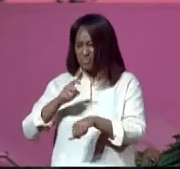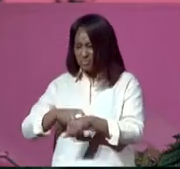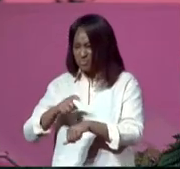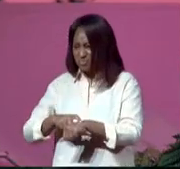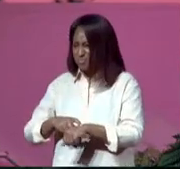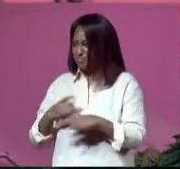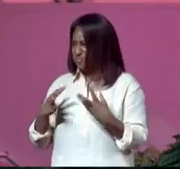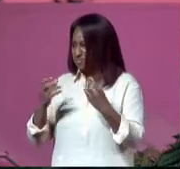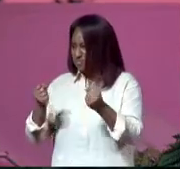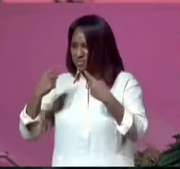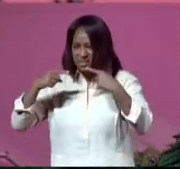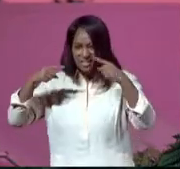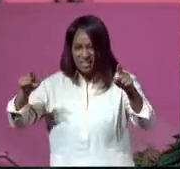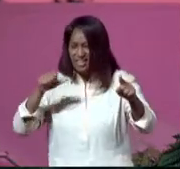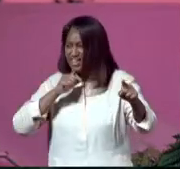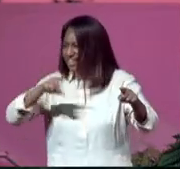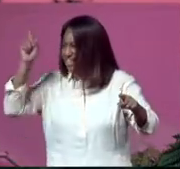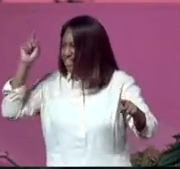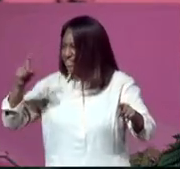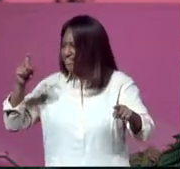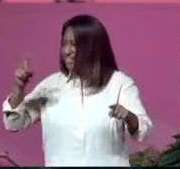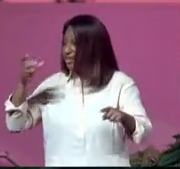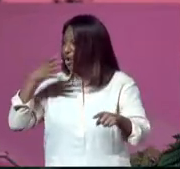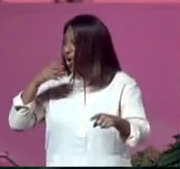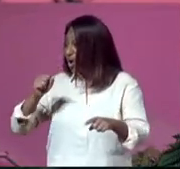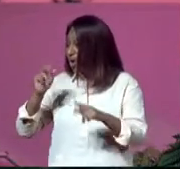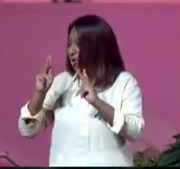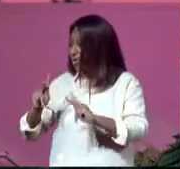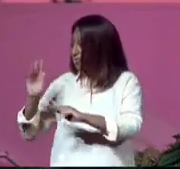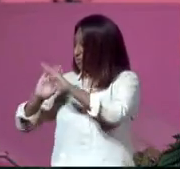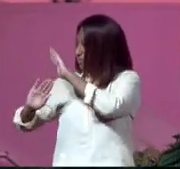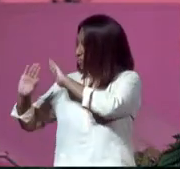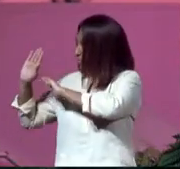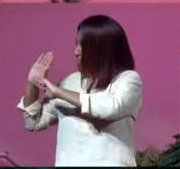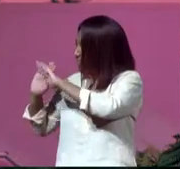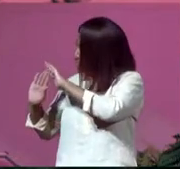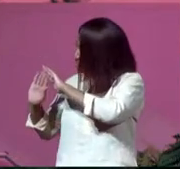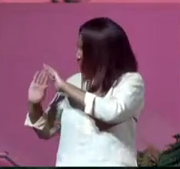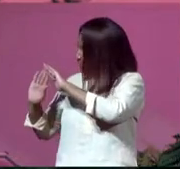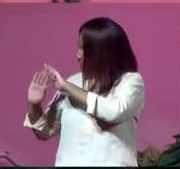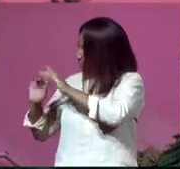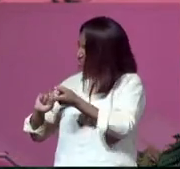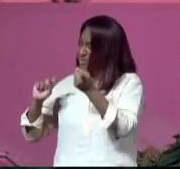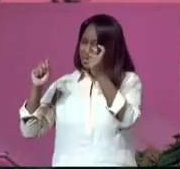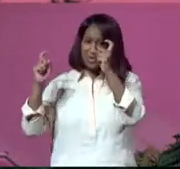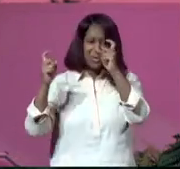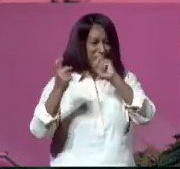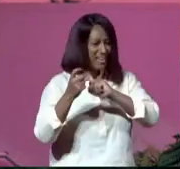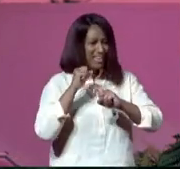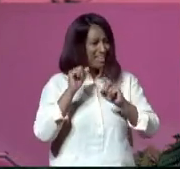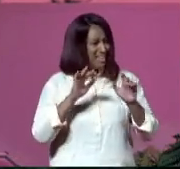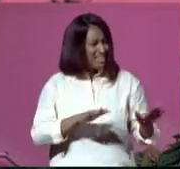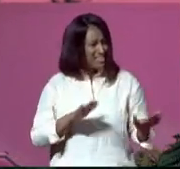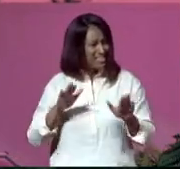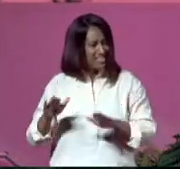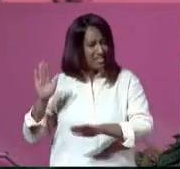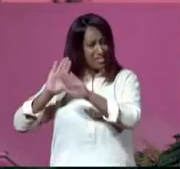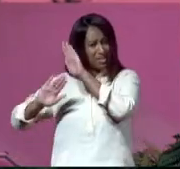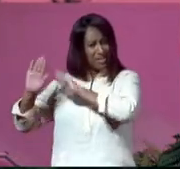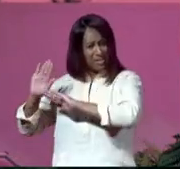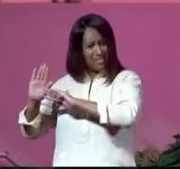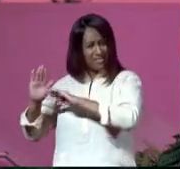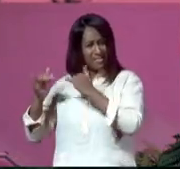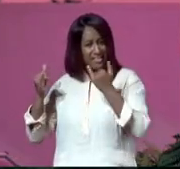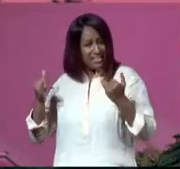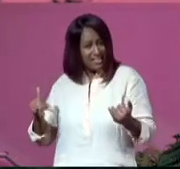declare, I don't have to be who I used to be. I don't have to settle for that version of myself. And do I have any witnesses